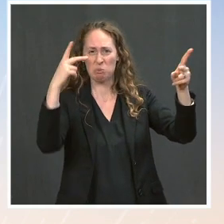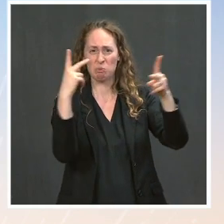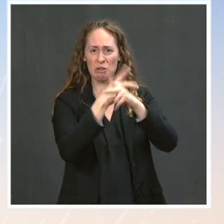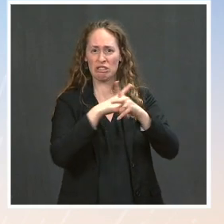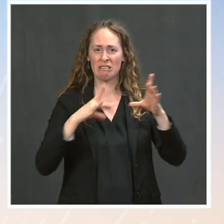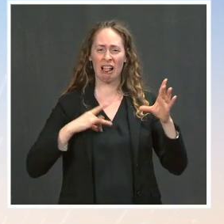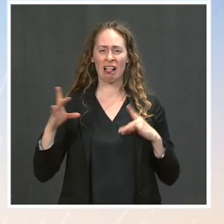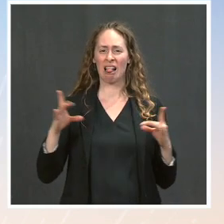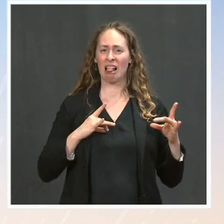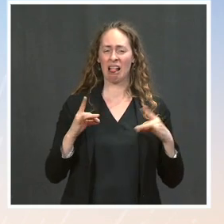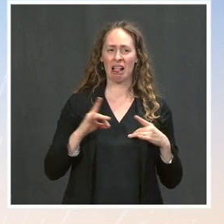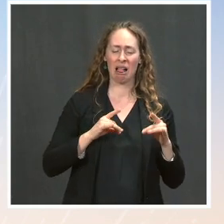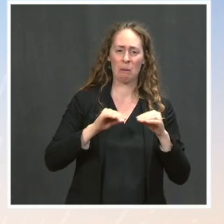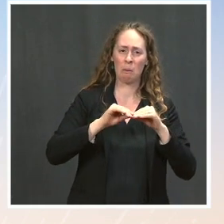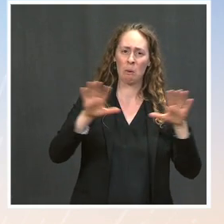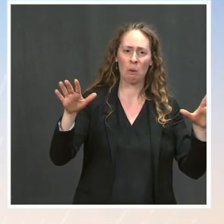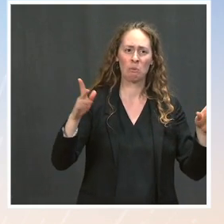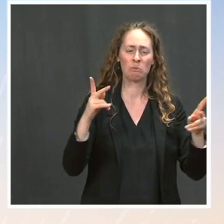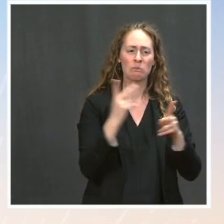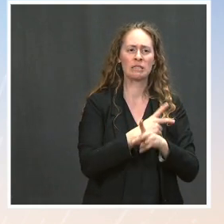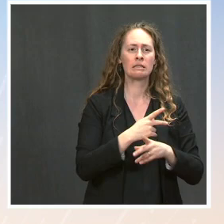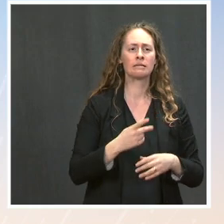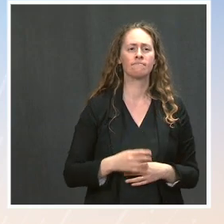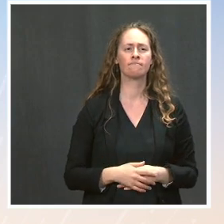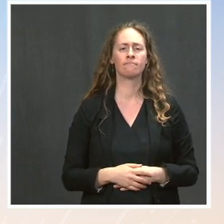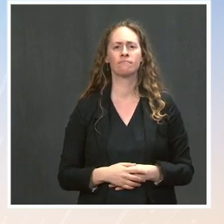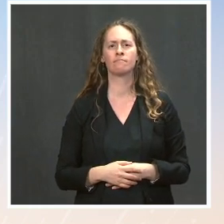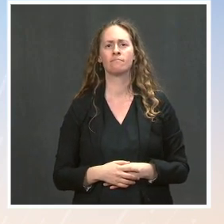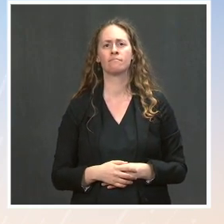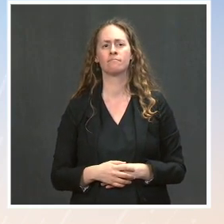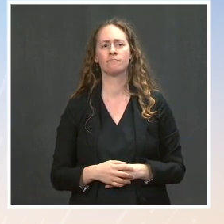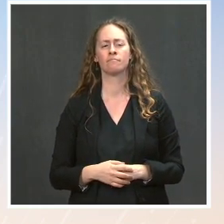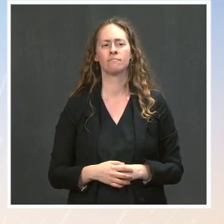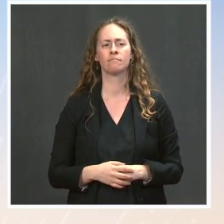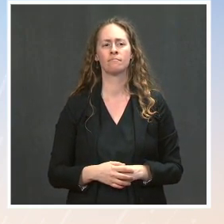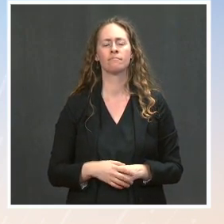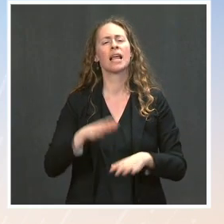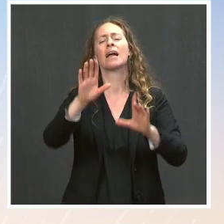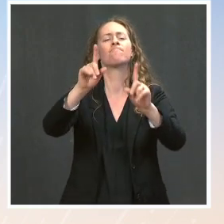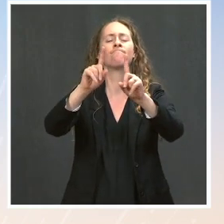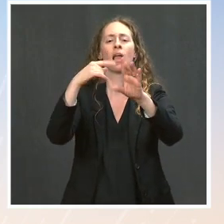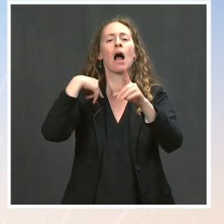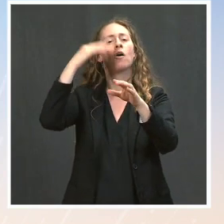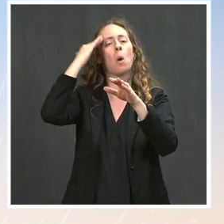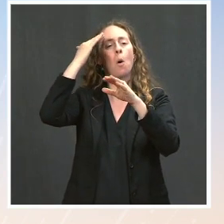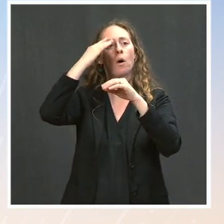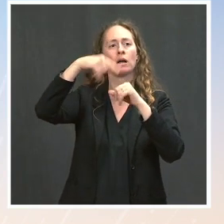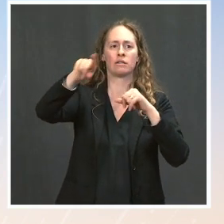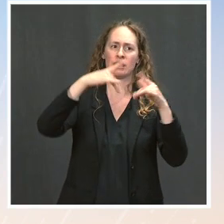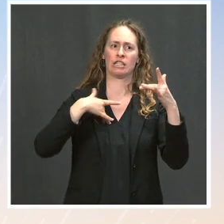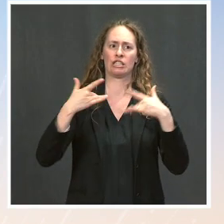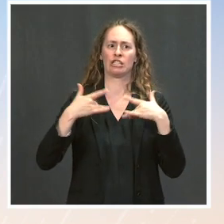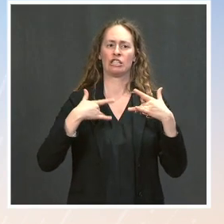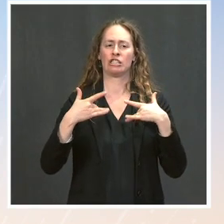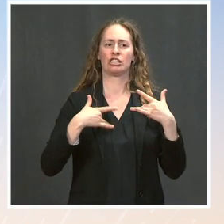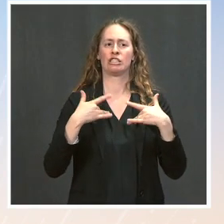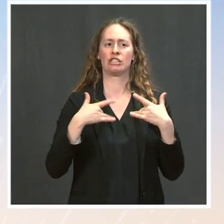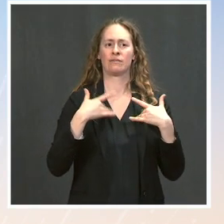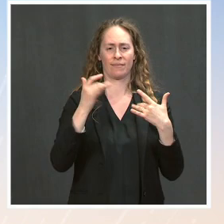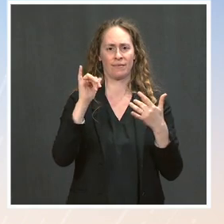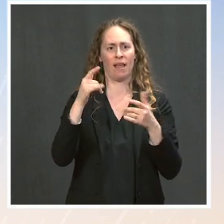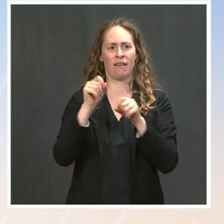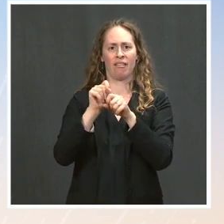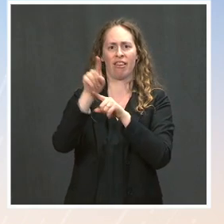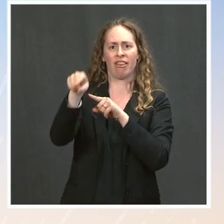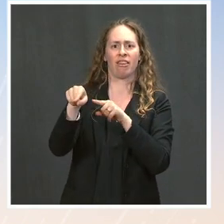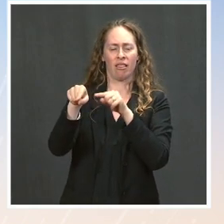rethink going on? I understand that there's concern about the emergence of variants and not knowing that,